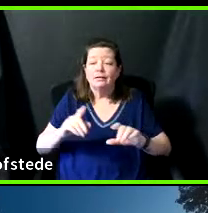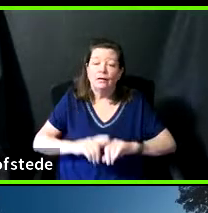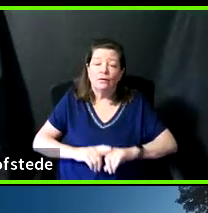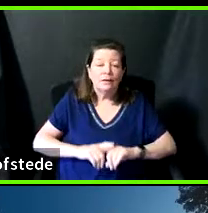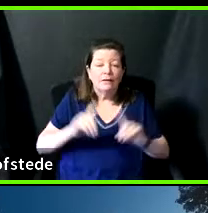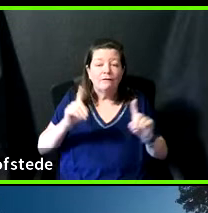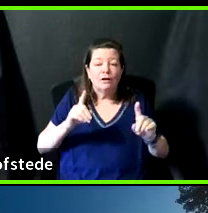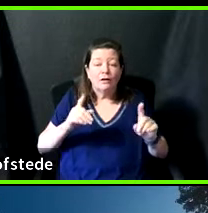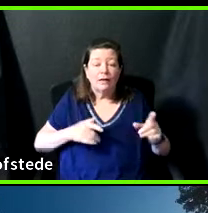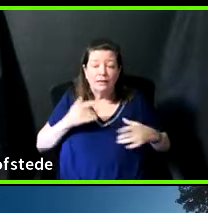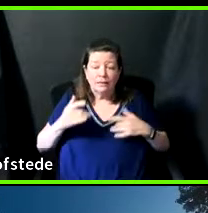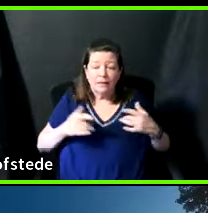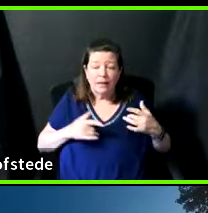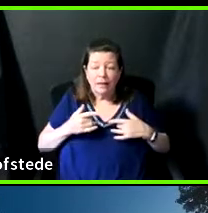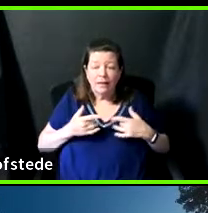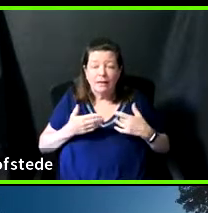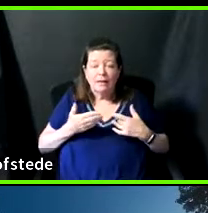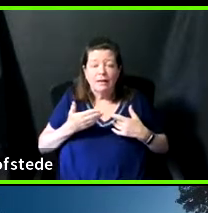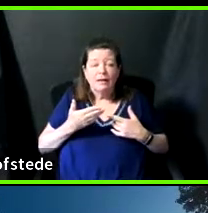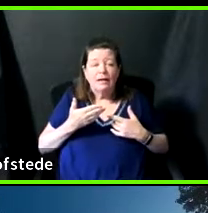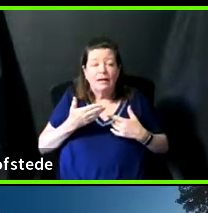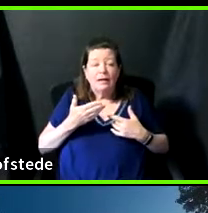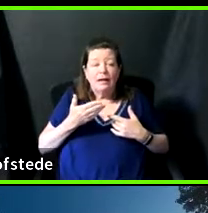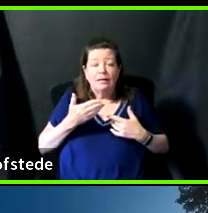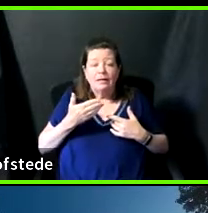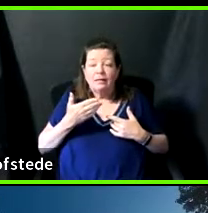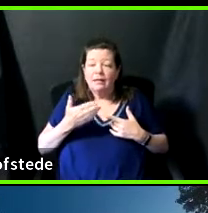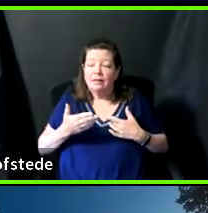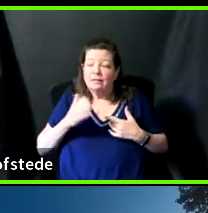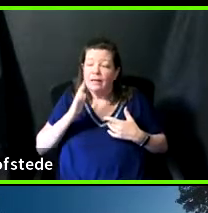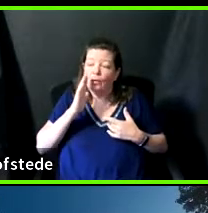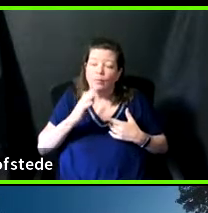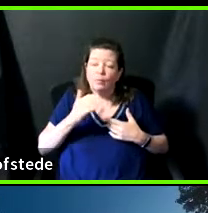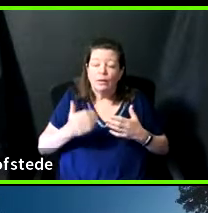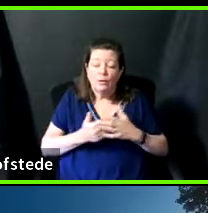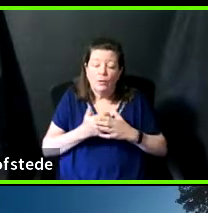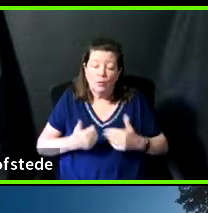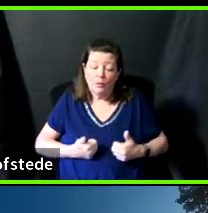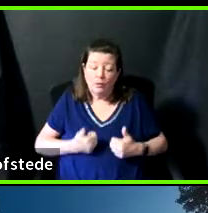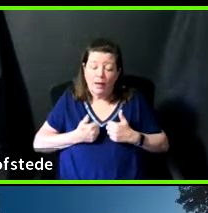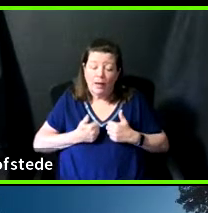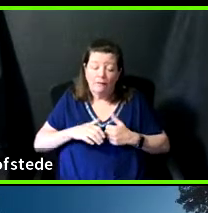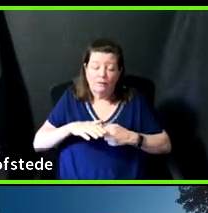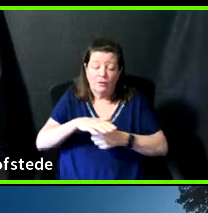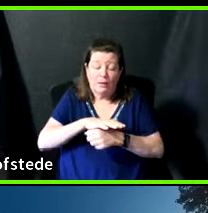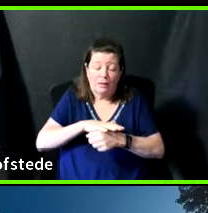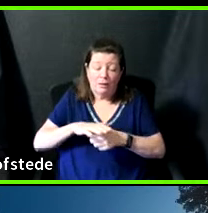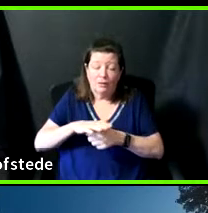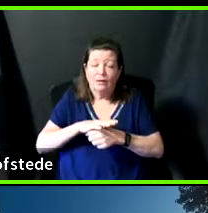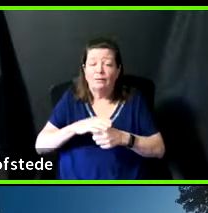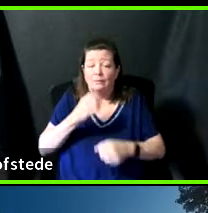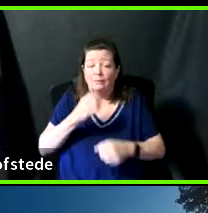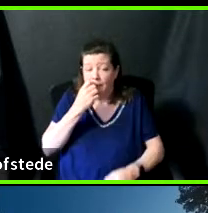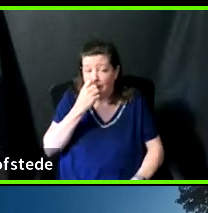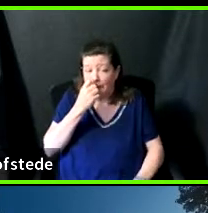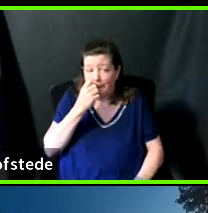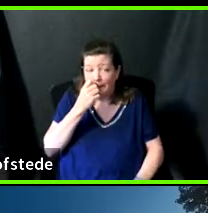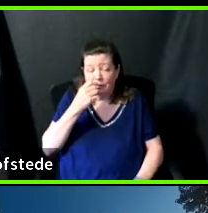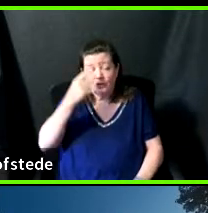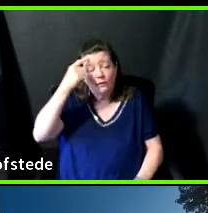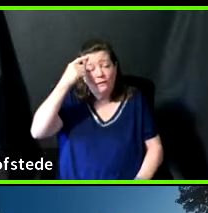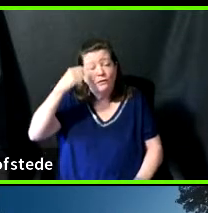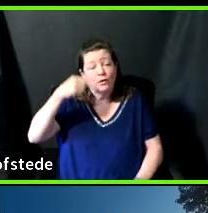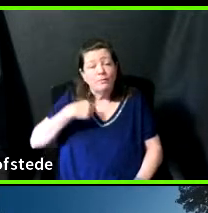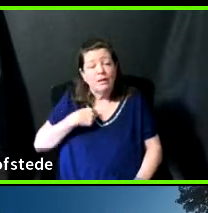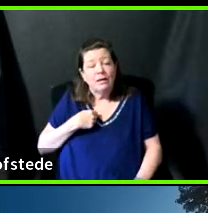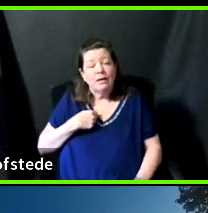and things that will bring sort of a rejuvenation to the area. So, you know, for me,